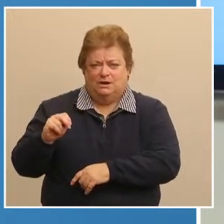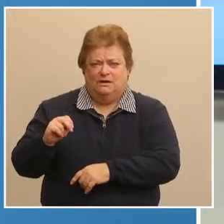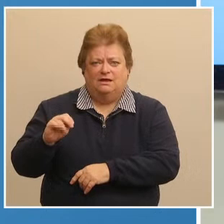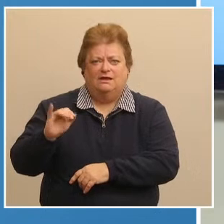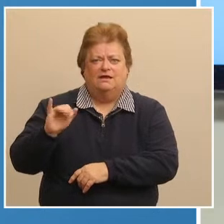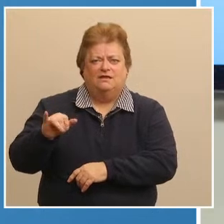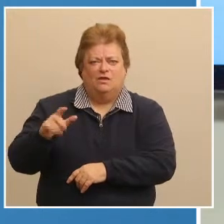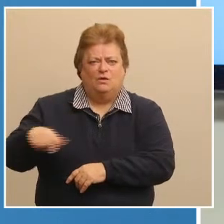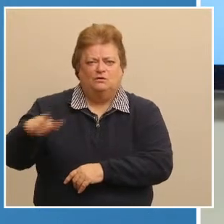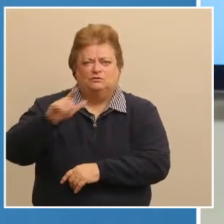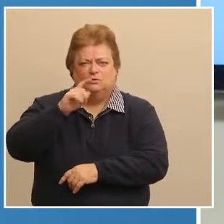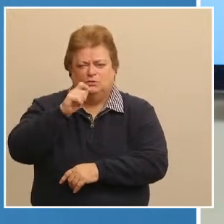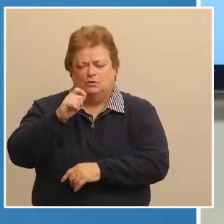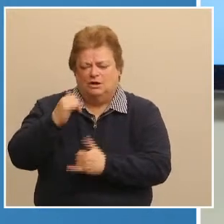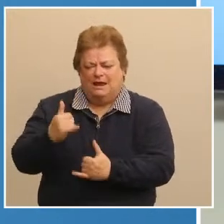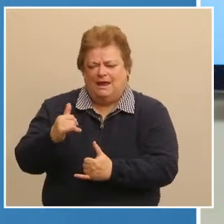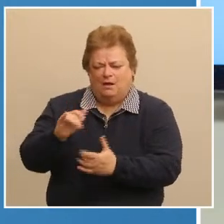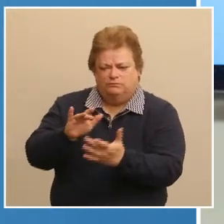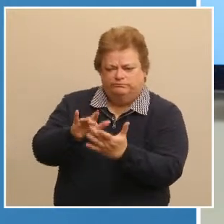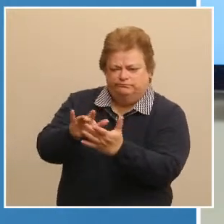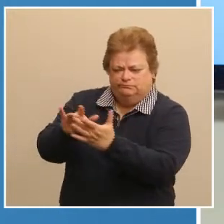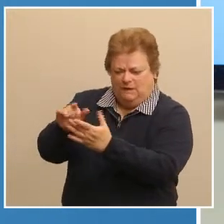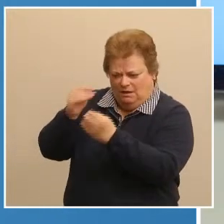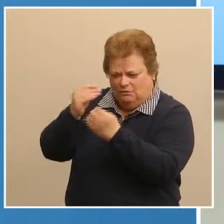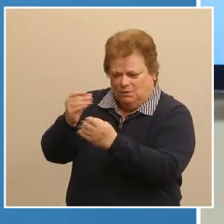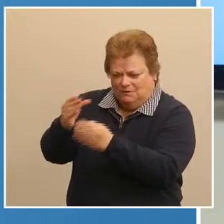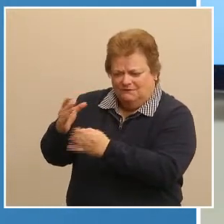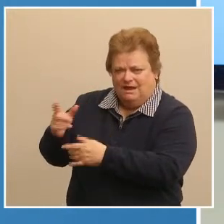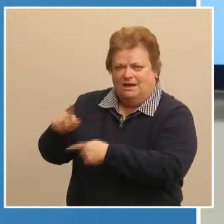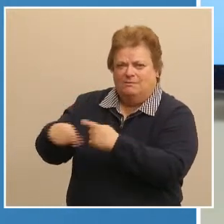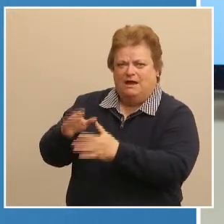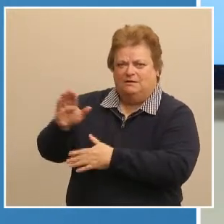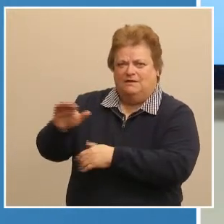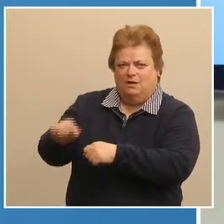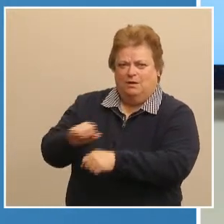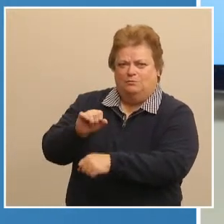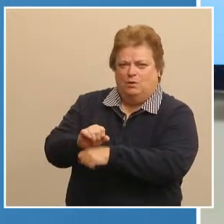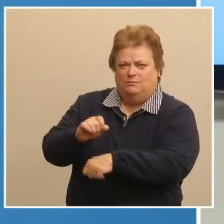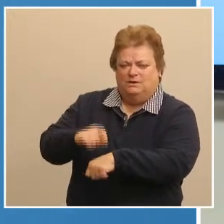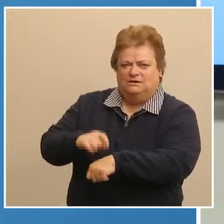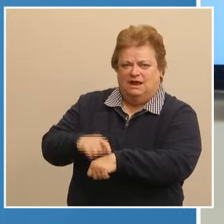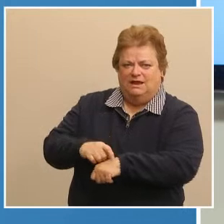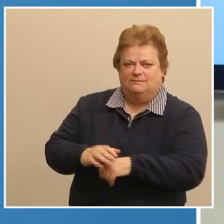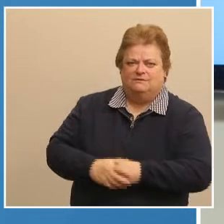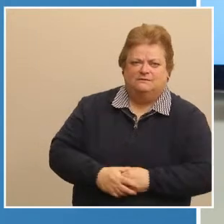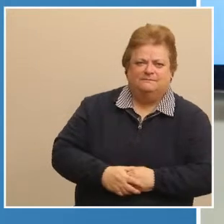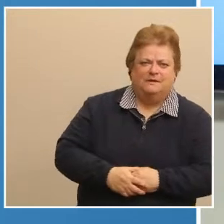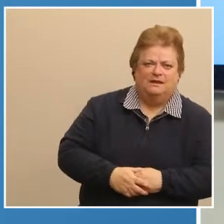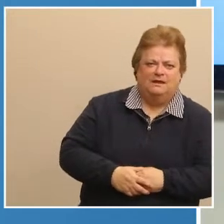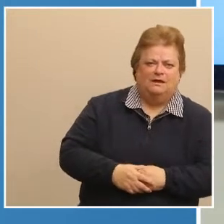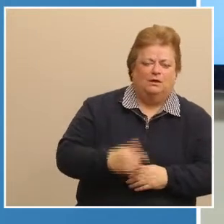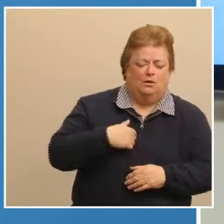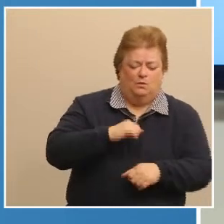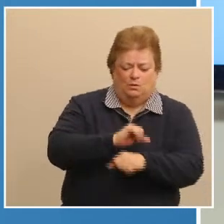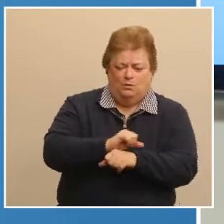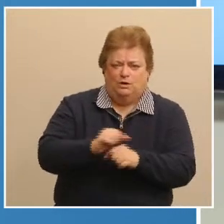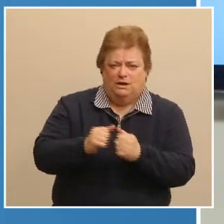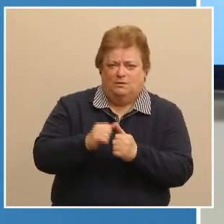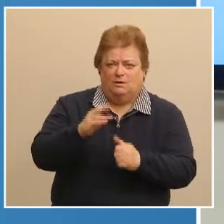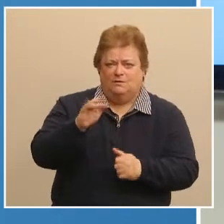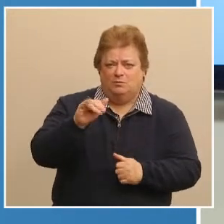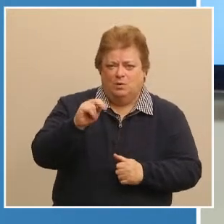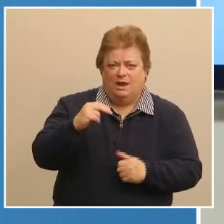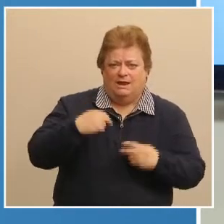group are currently being notified of their appointment times. As part of our ongoing partnership with hospital providers,